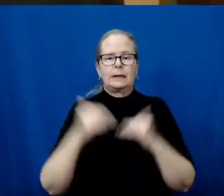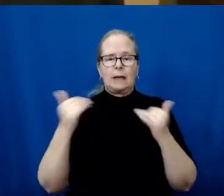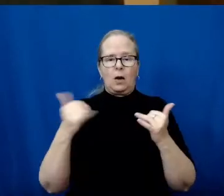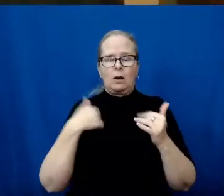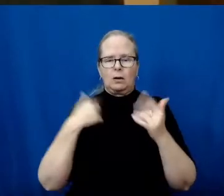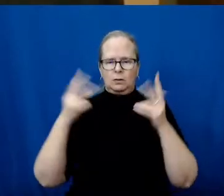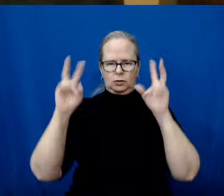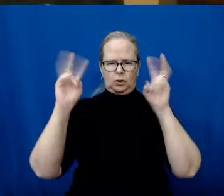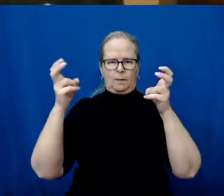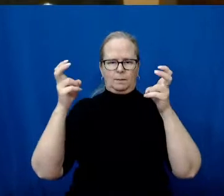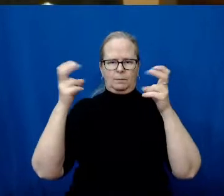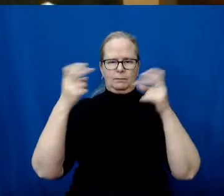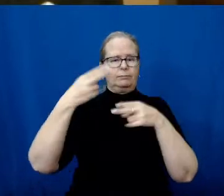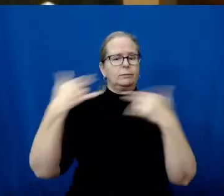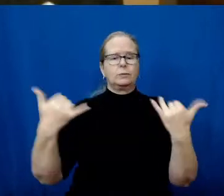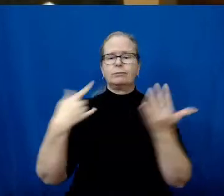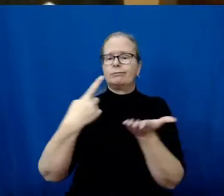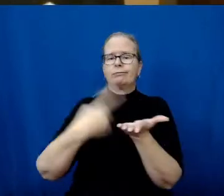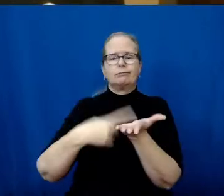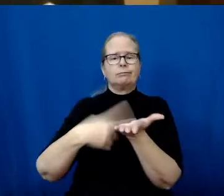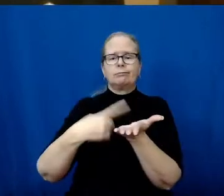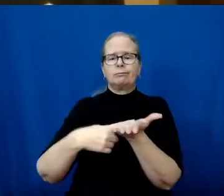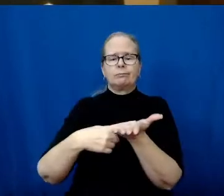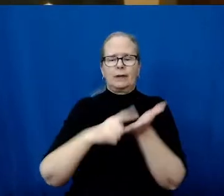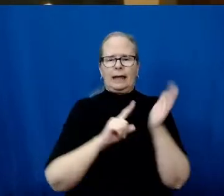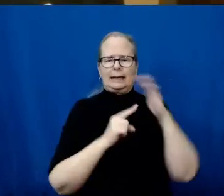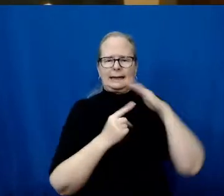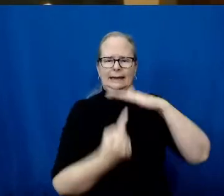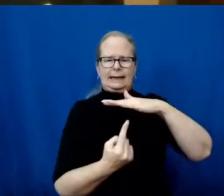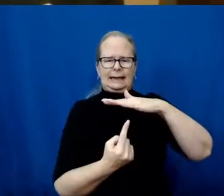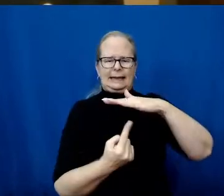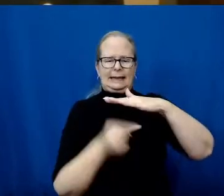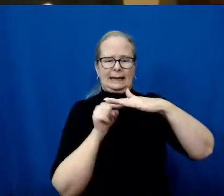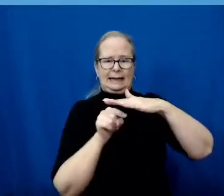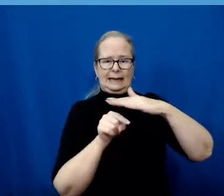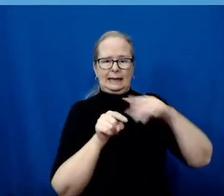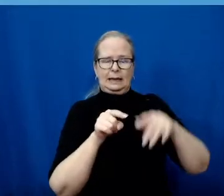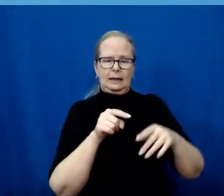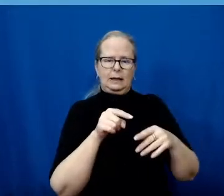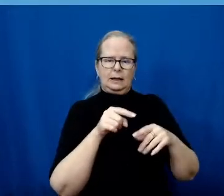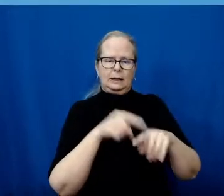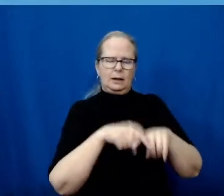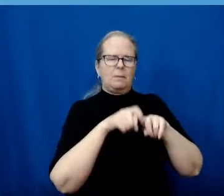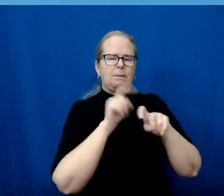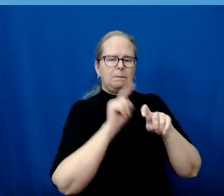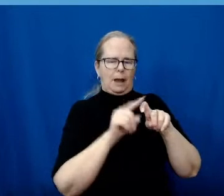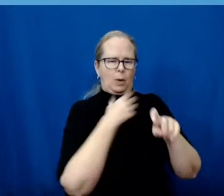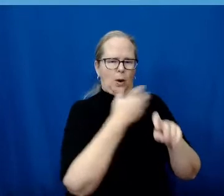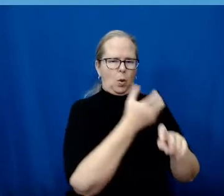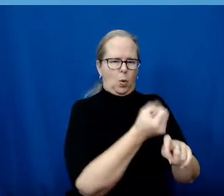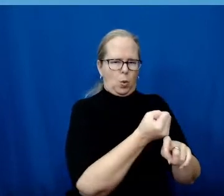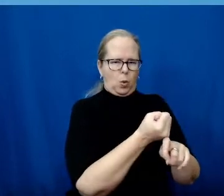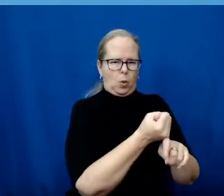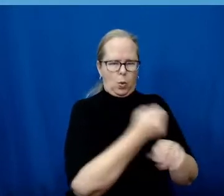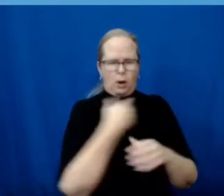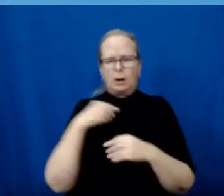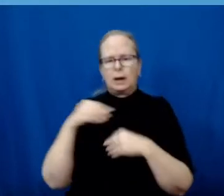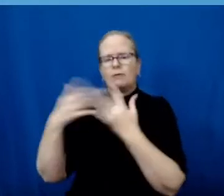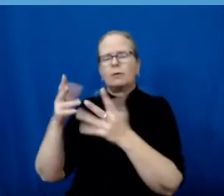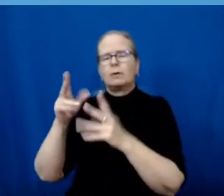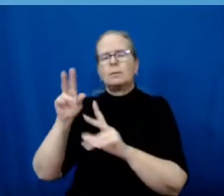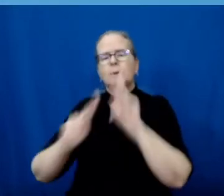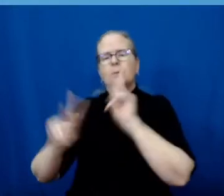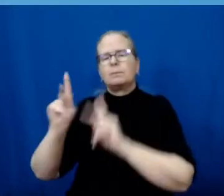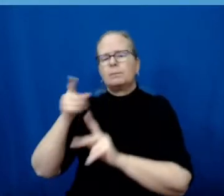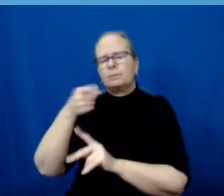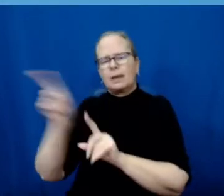answers to the media and folks at home, I have a question from Cynthia Roebuck of CTV, and would like to